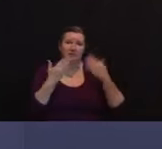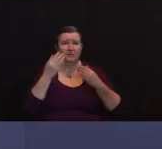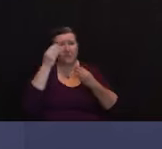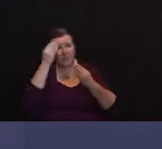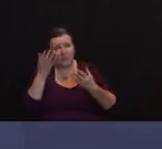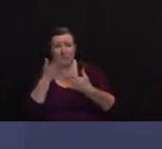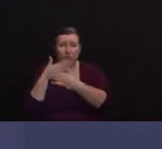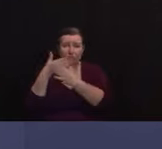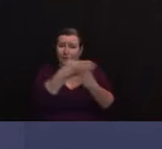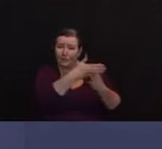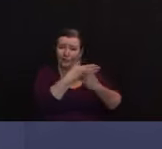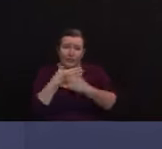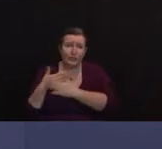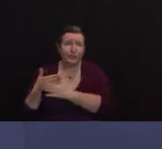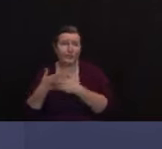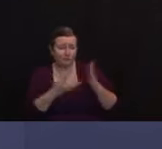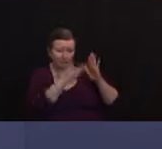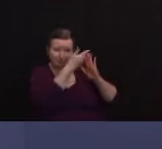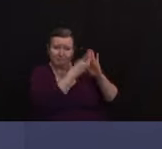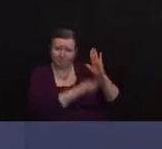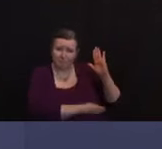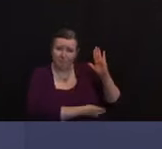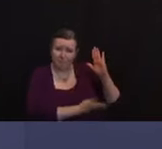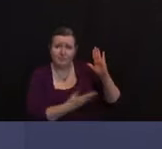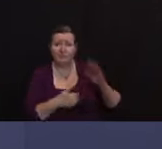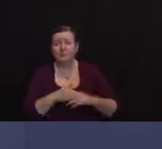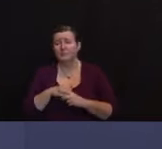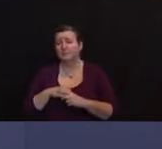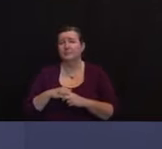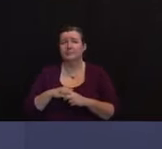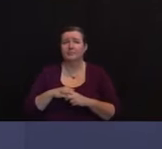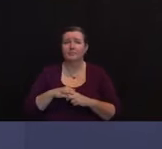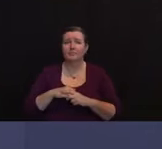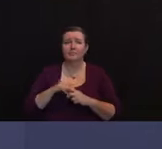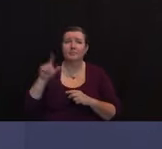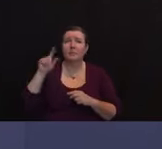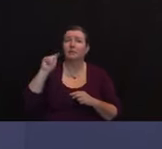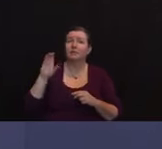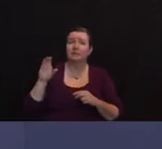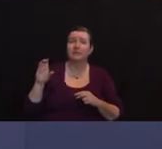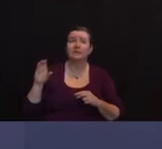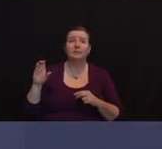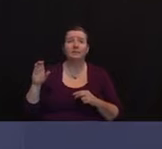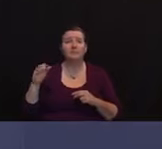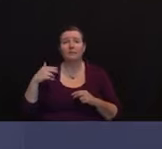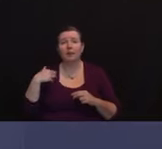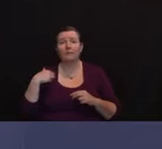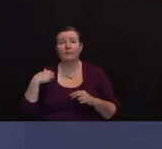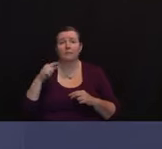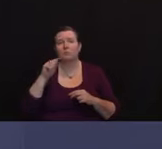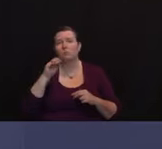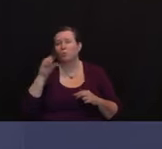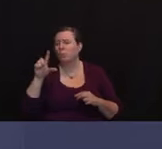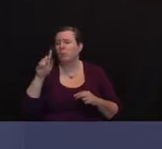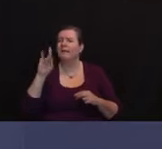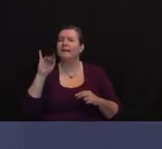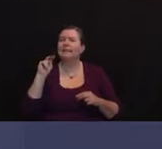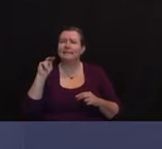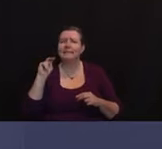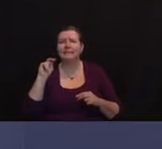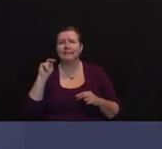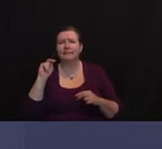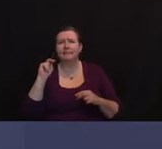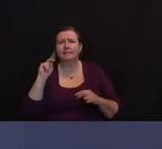vaccines. A long-term care toolkit was developed for facility leaders, which includes these messages, answers to frequently